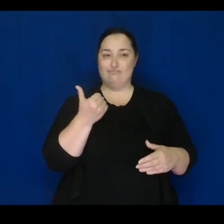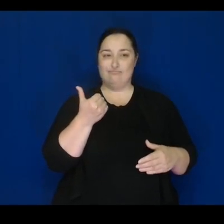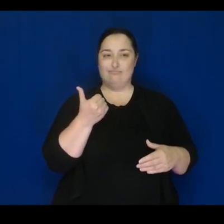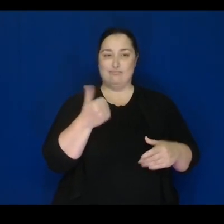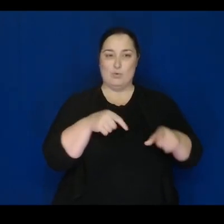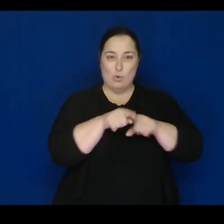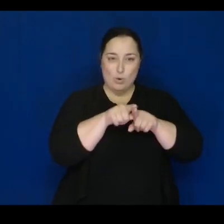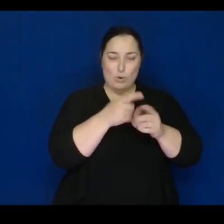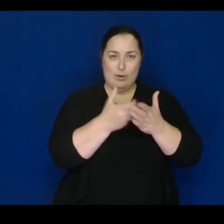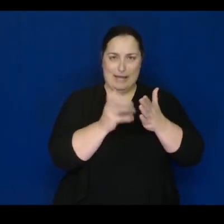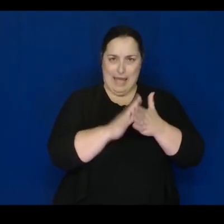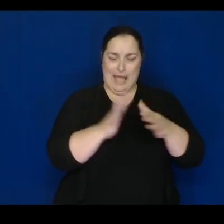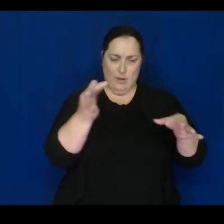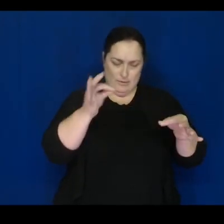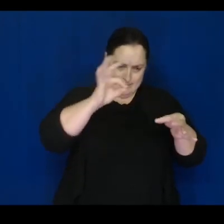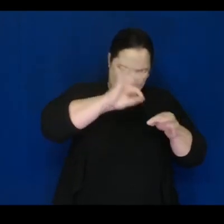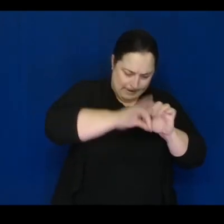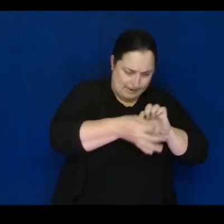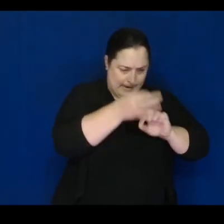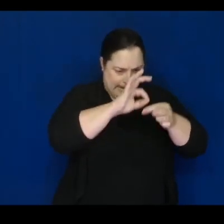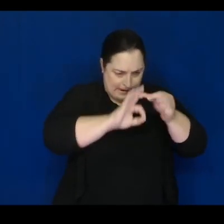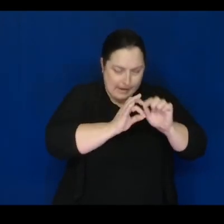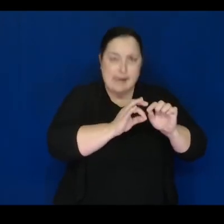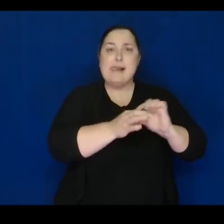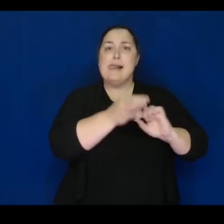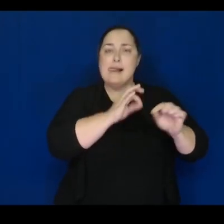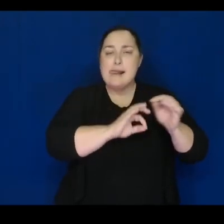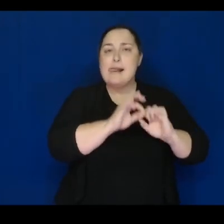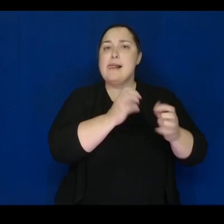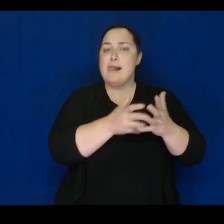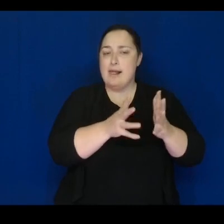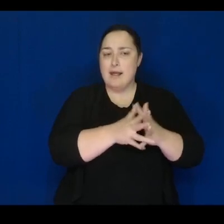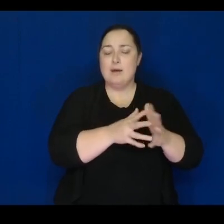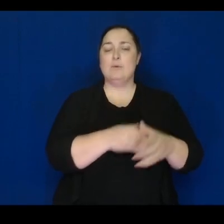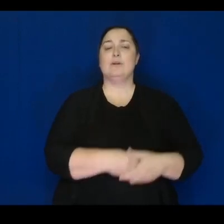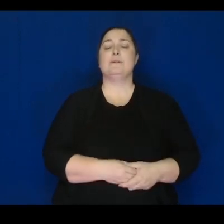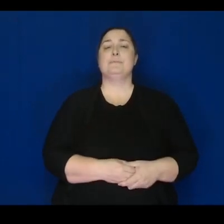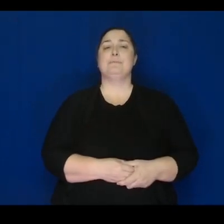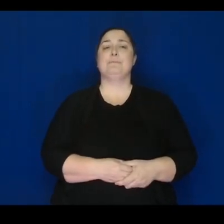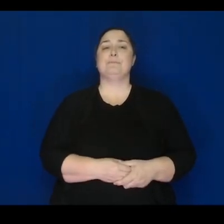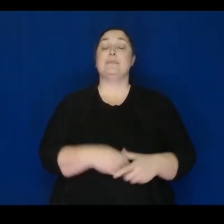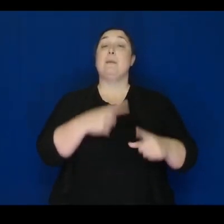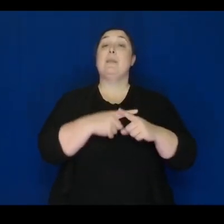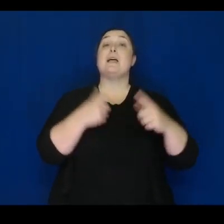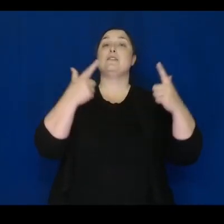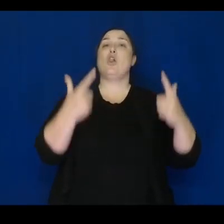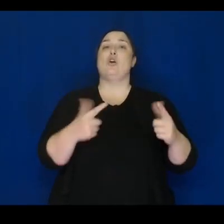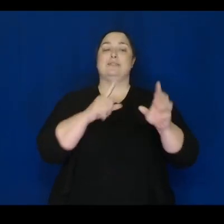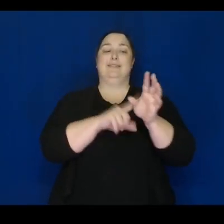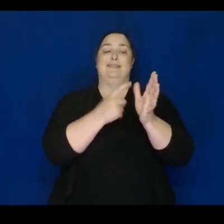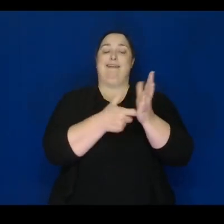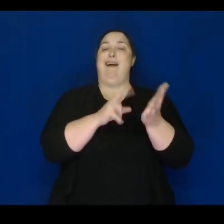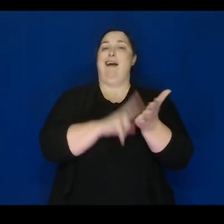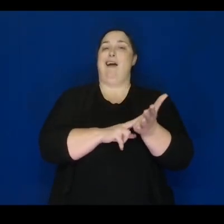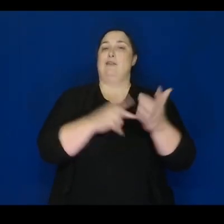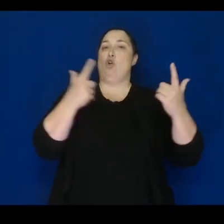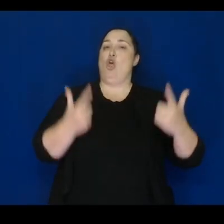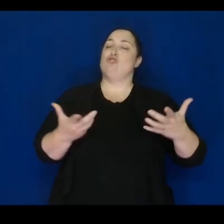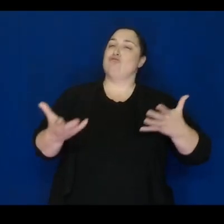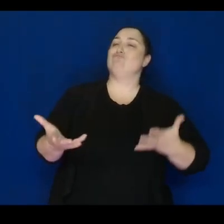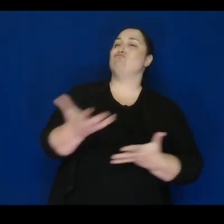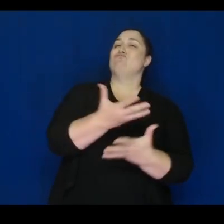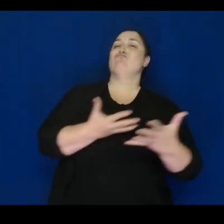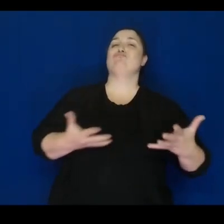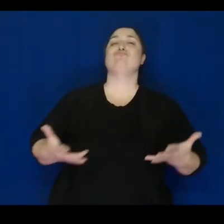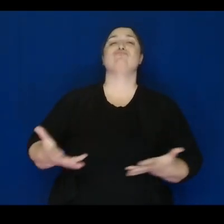weaving practices, but also in this space, you know, there was lots of yarning going on, lots of laughter, and it was just really